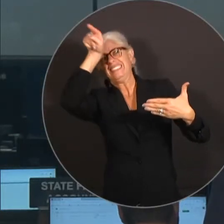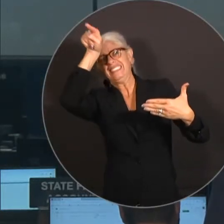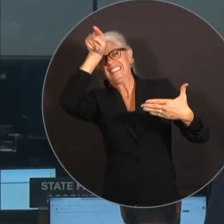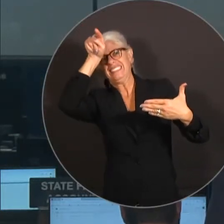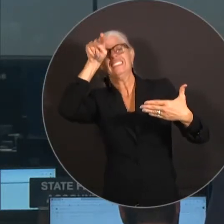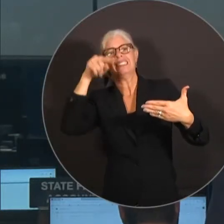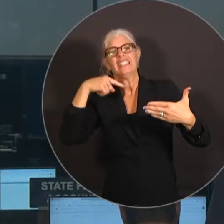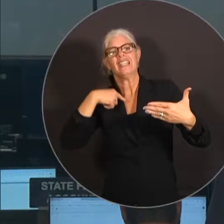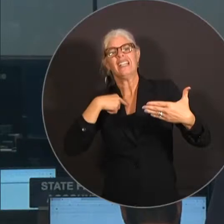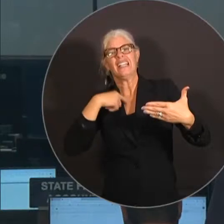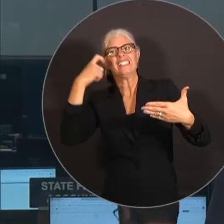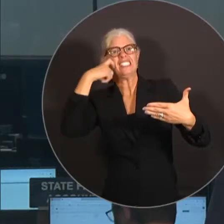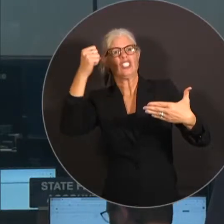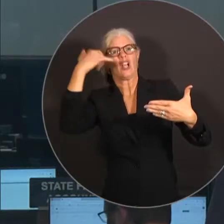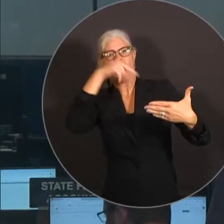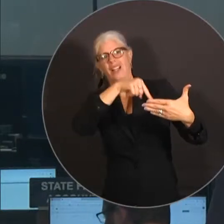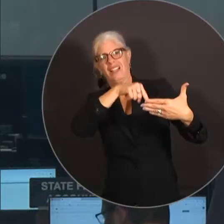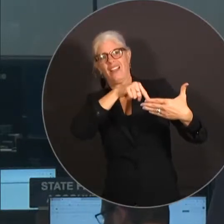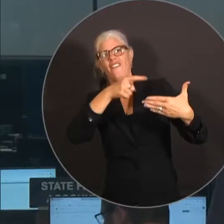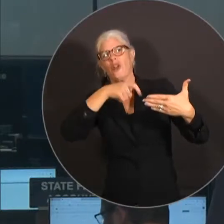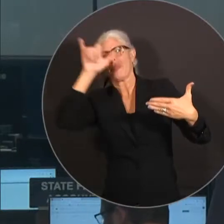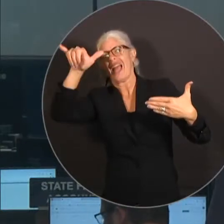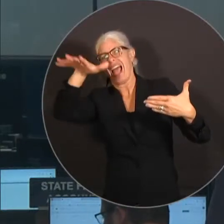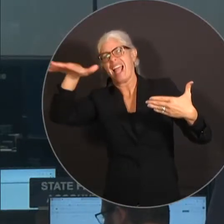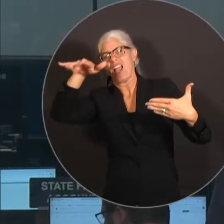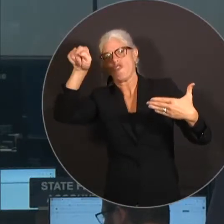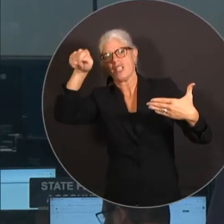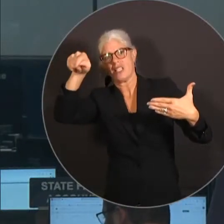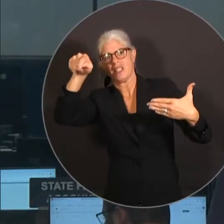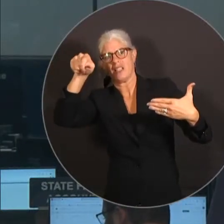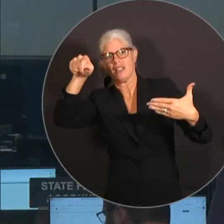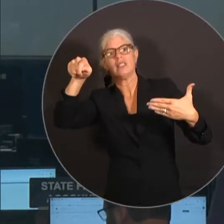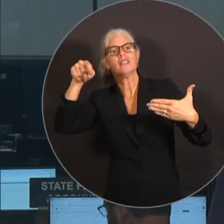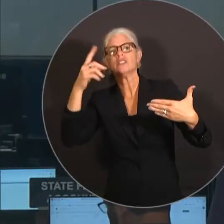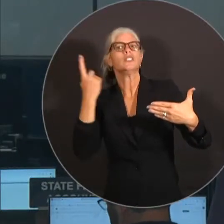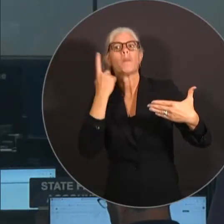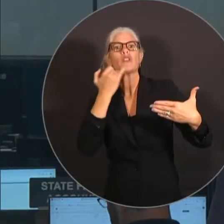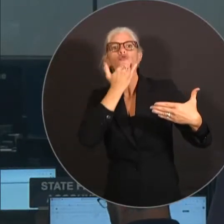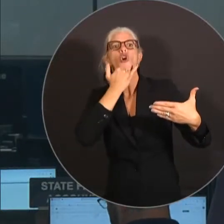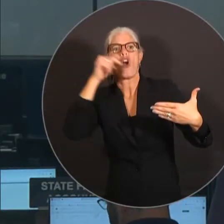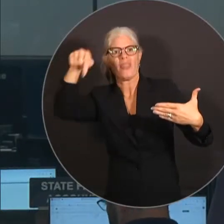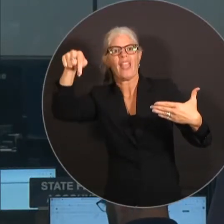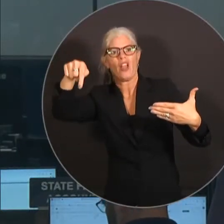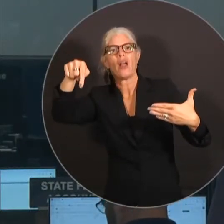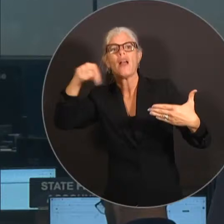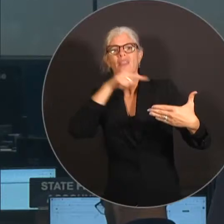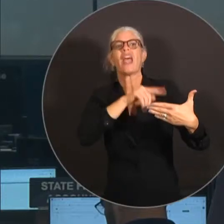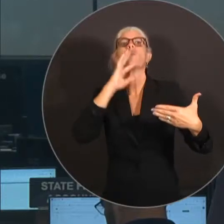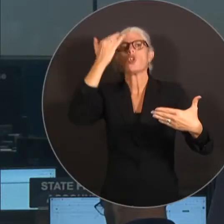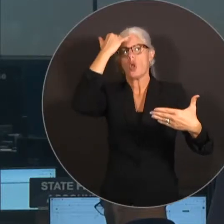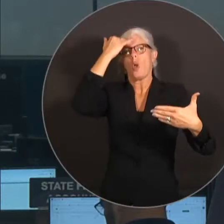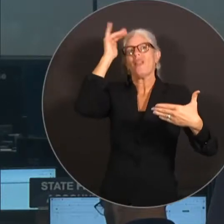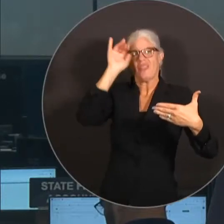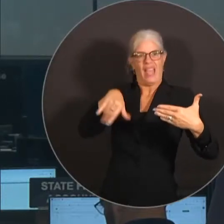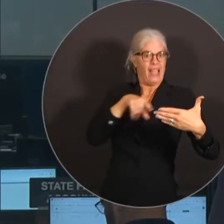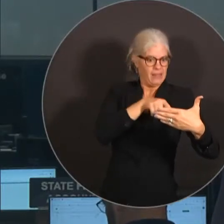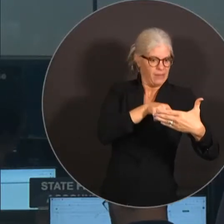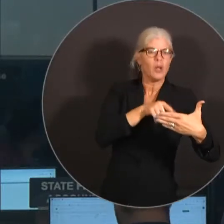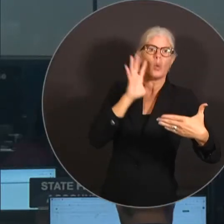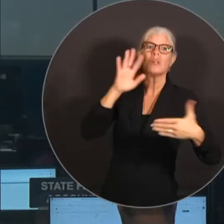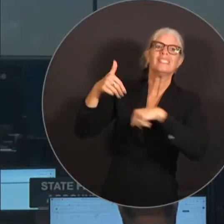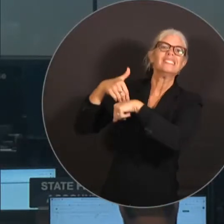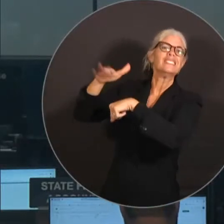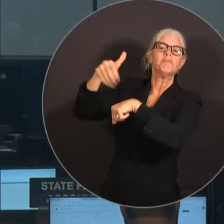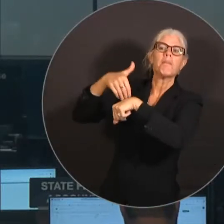receiving a call from another area. There's something wrong. They're still going to, all of our dispatchers are trained, our